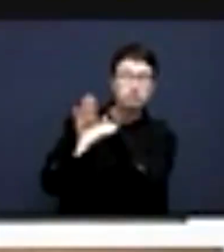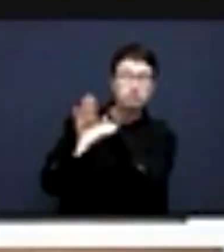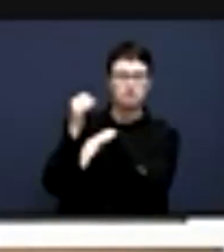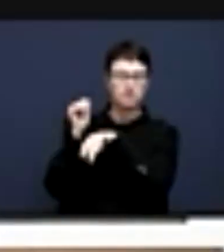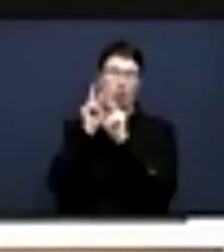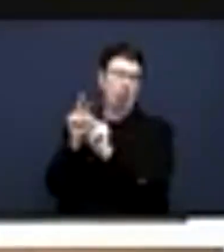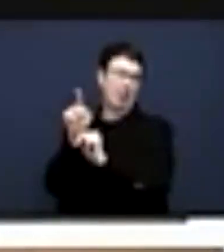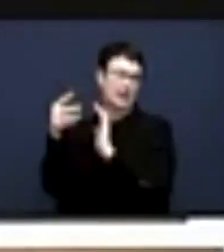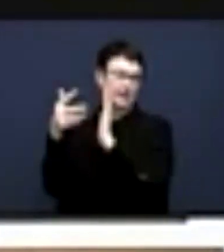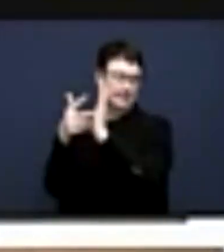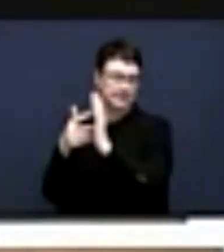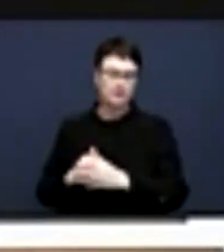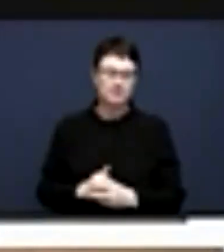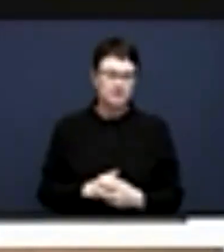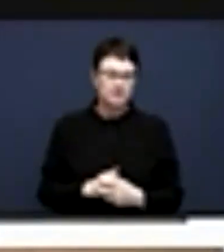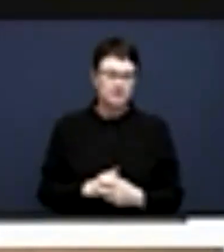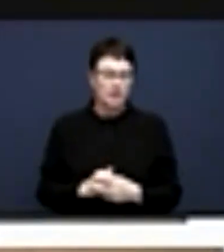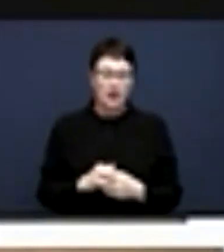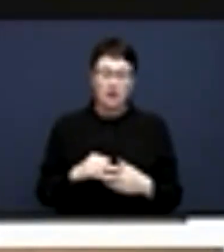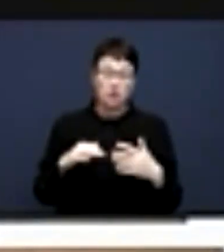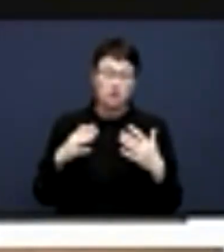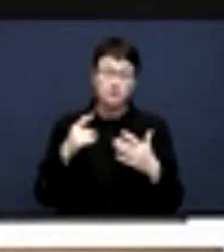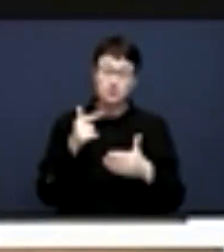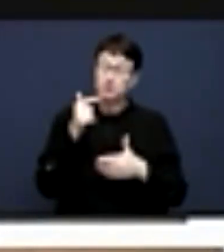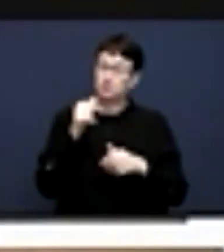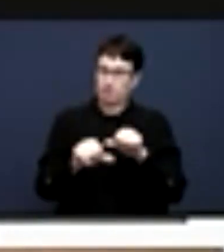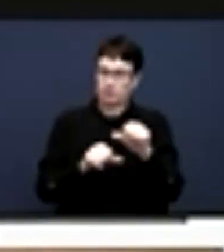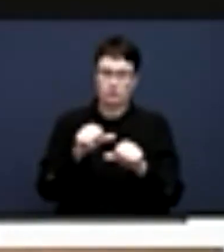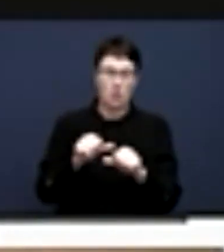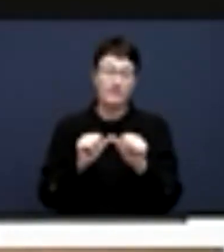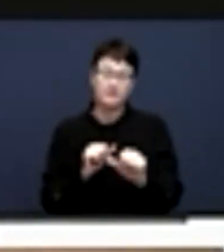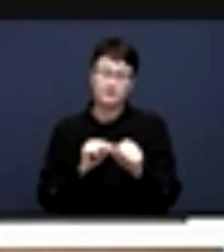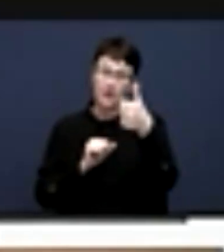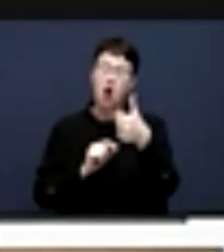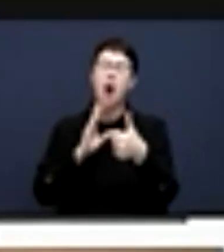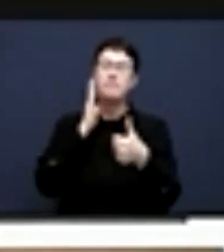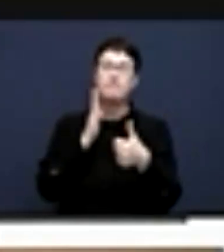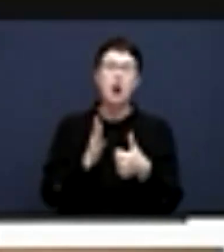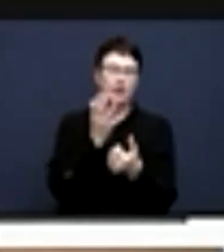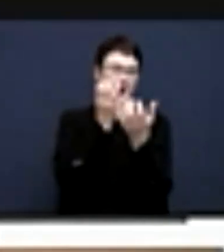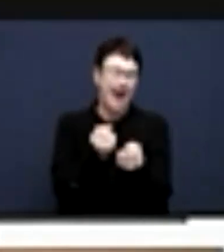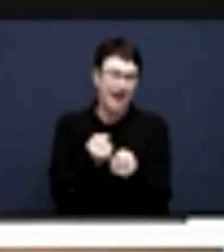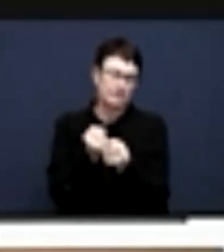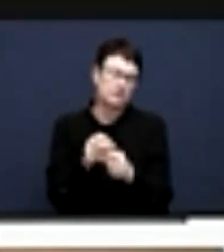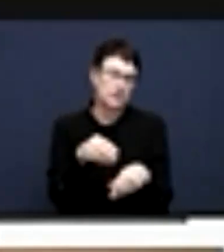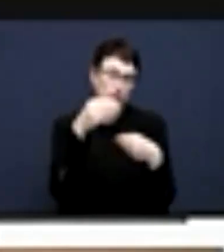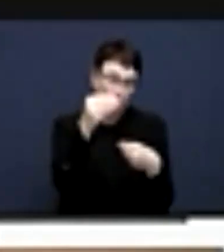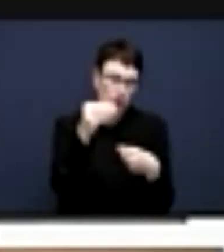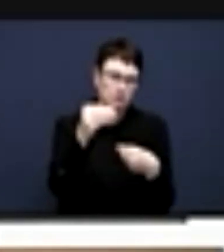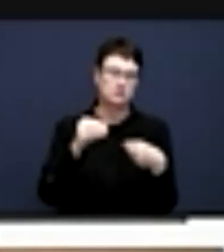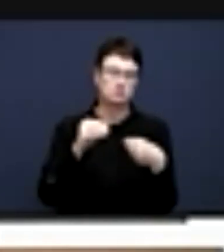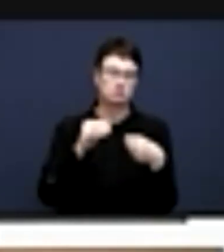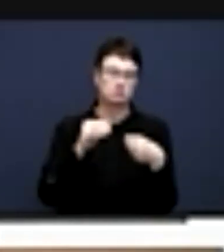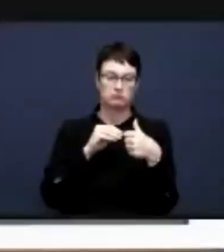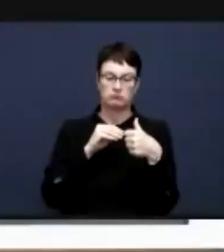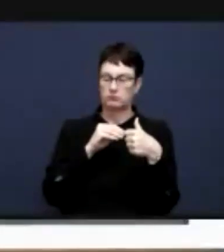the support service. The procedure is 2 steps. Is there documentation in electronic format? If not, then it